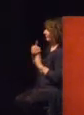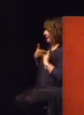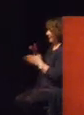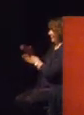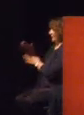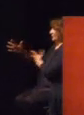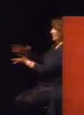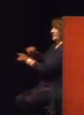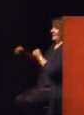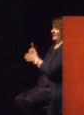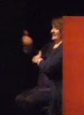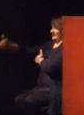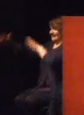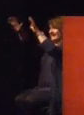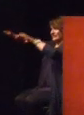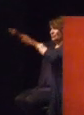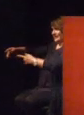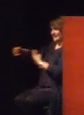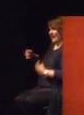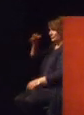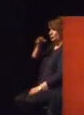damage as the next rainstorms come.